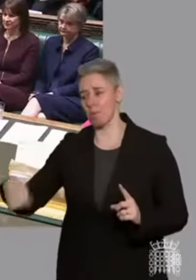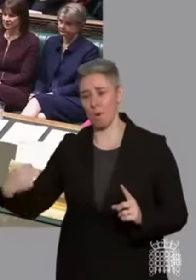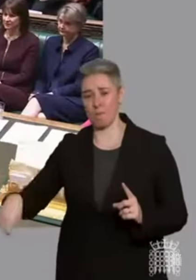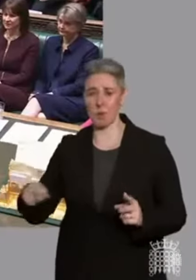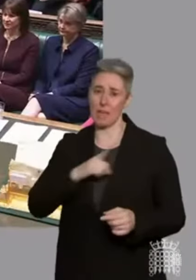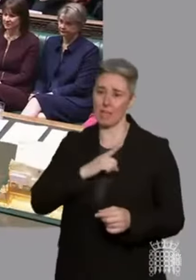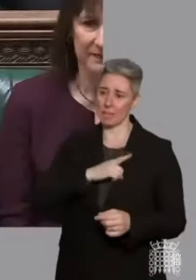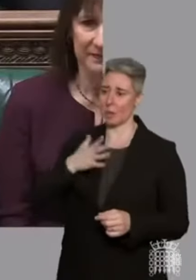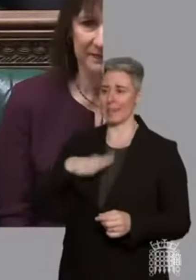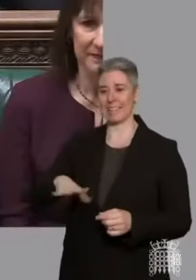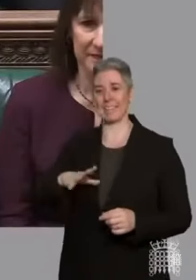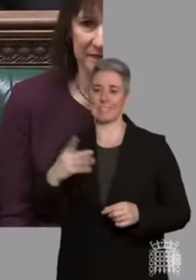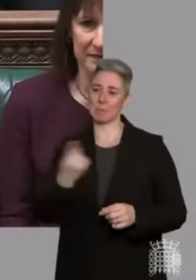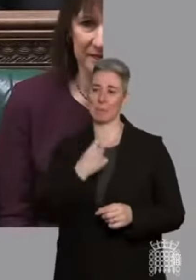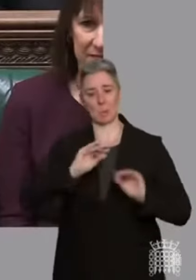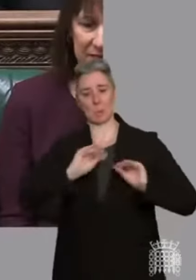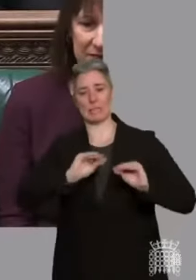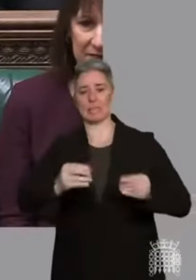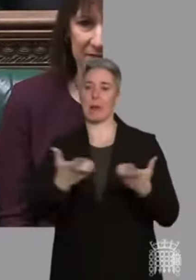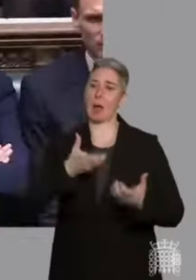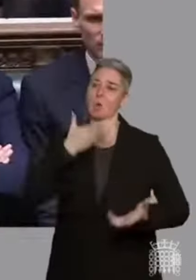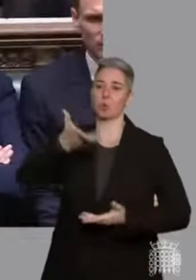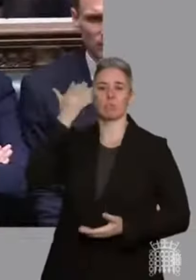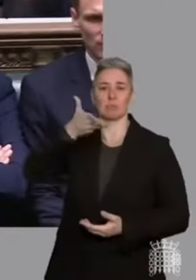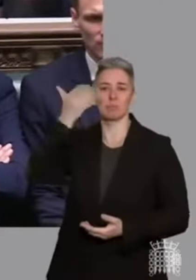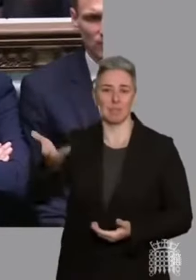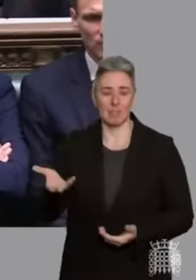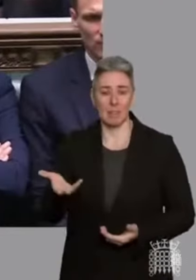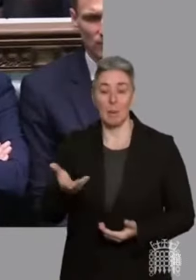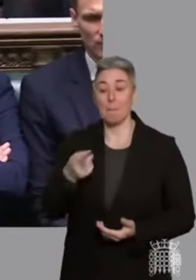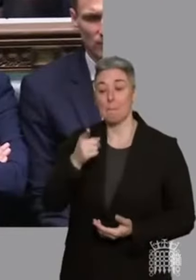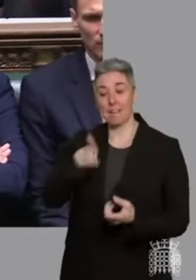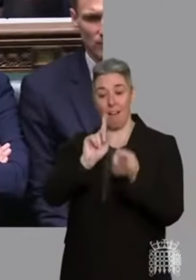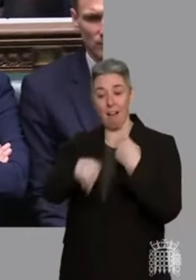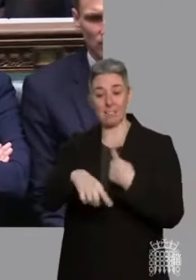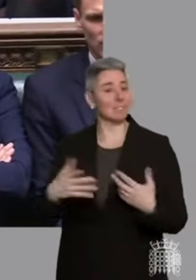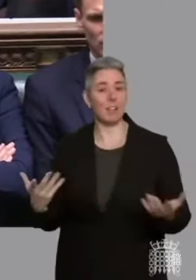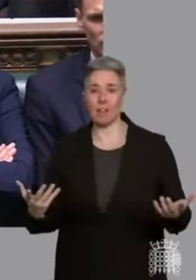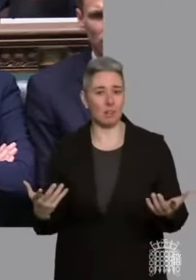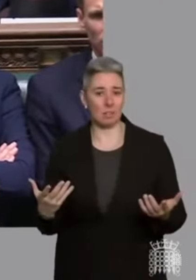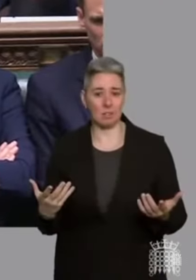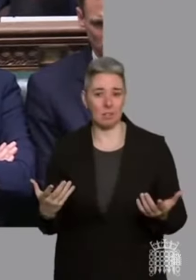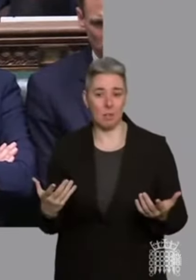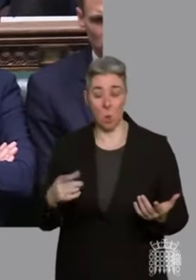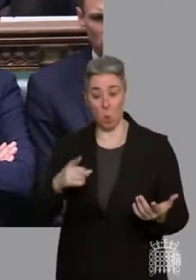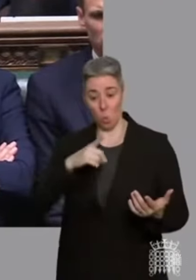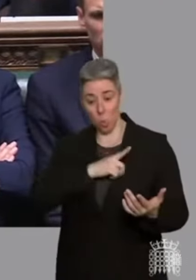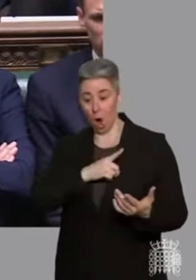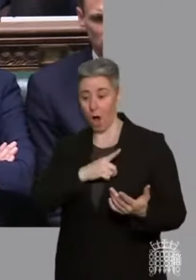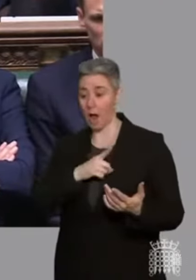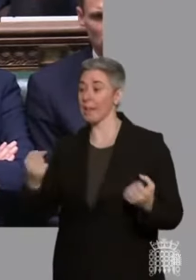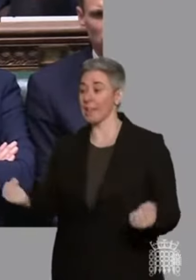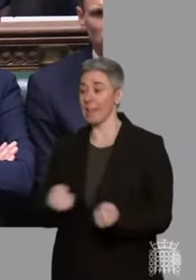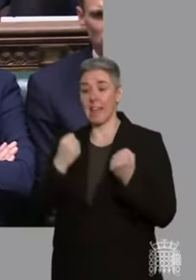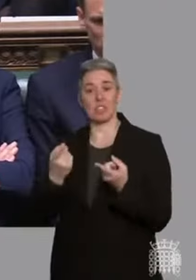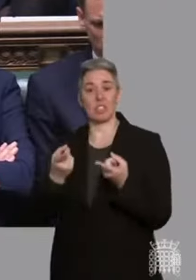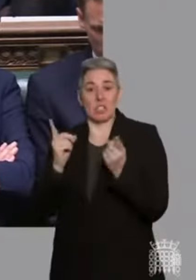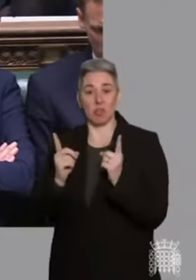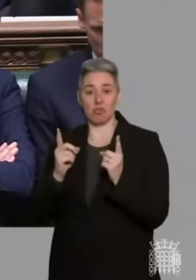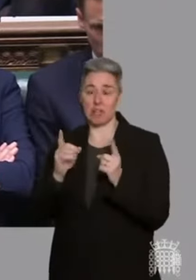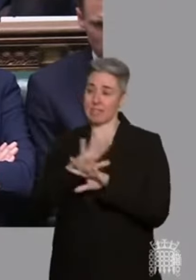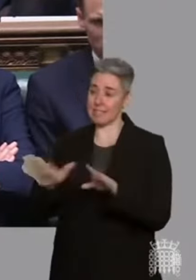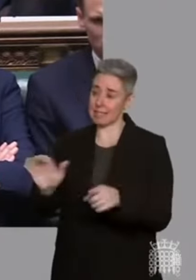But he didn't answer the question I asked him, why the Energy Secretary was not defending our country. The Energy and Environment